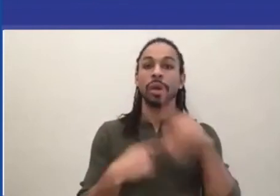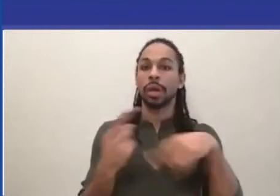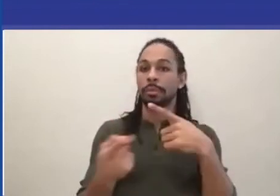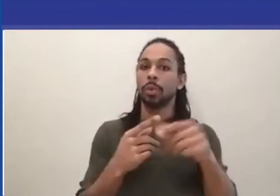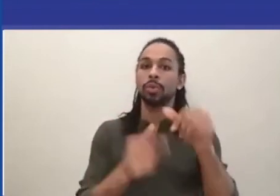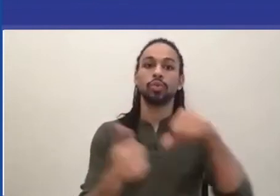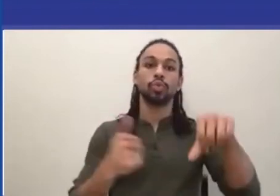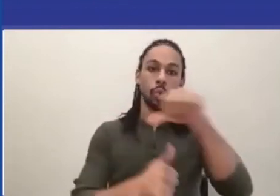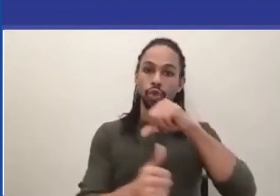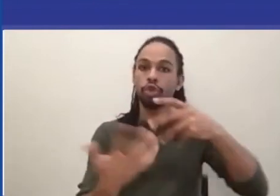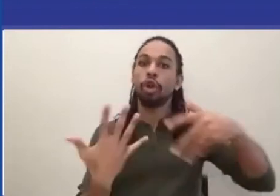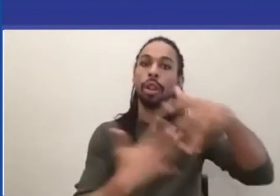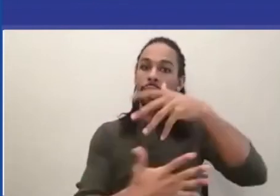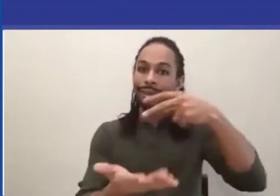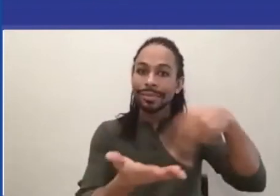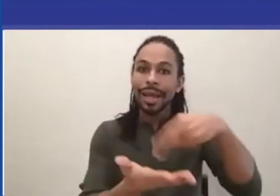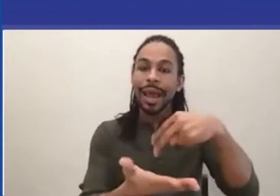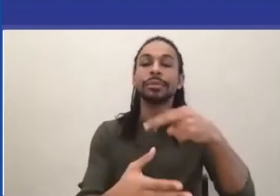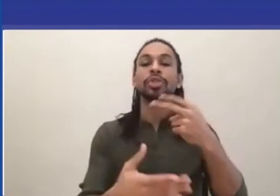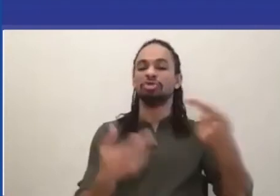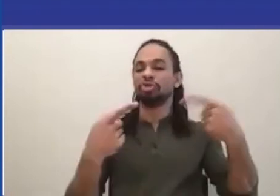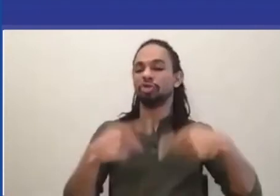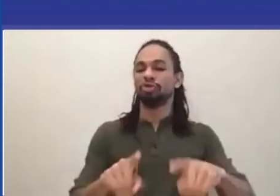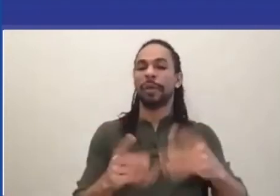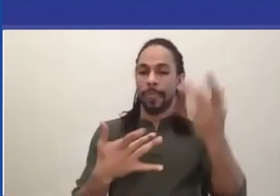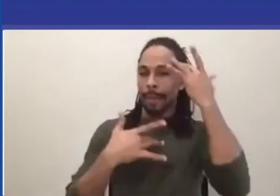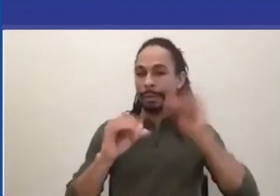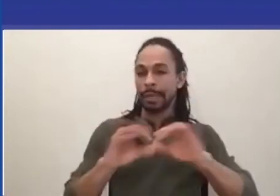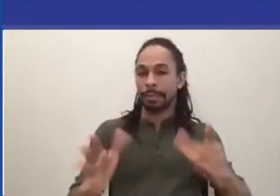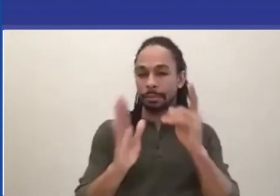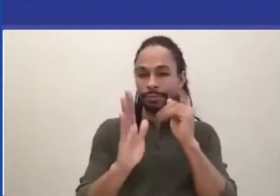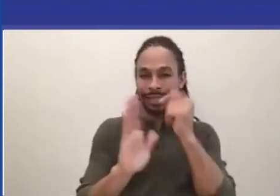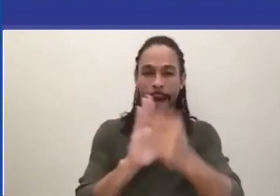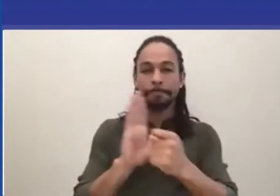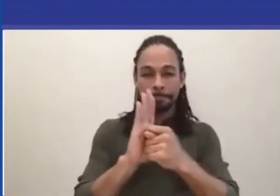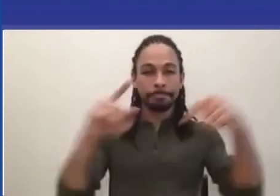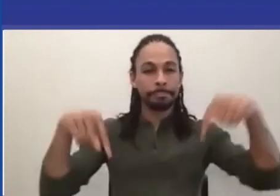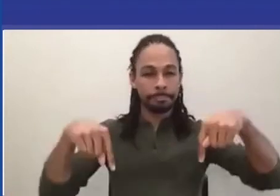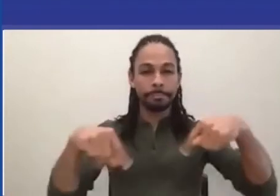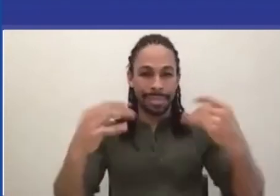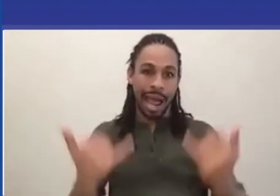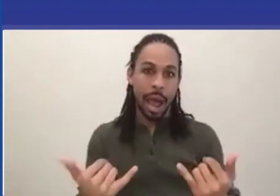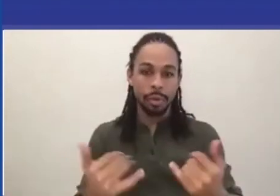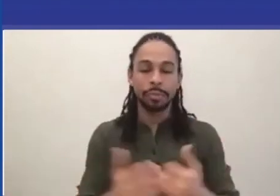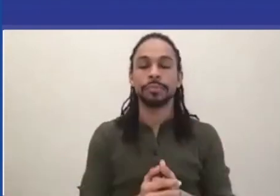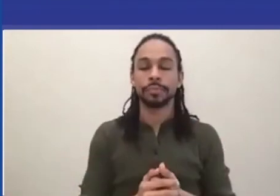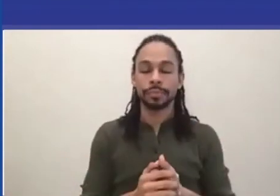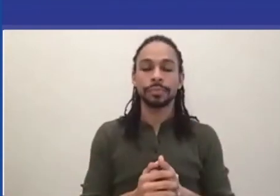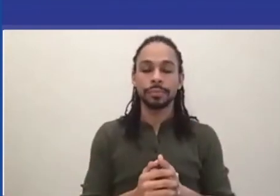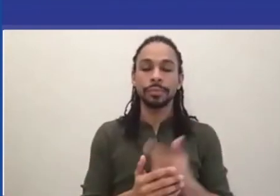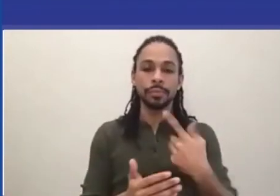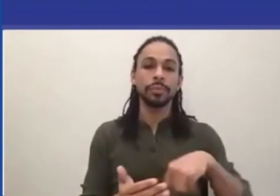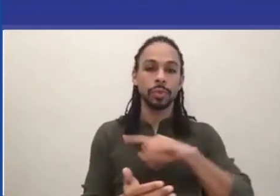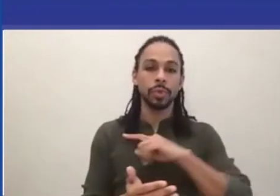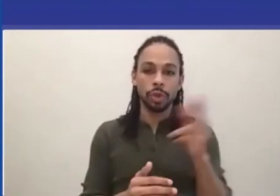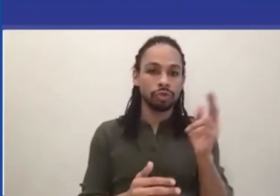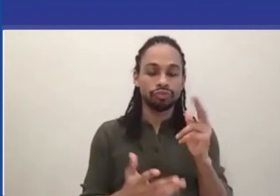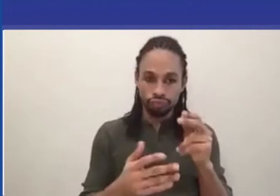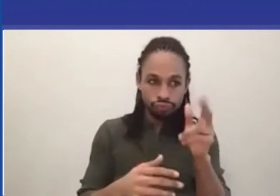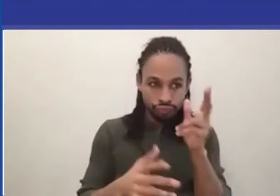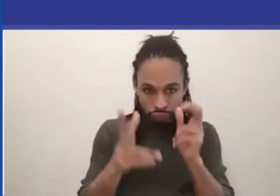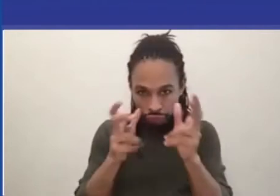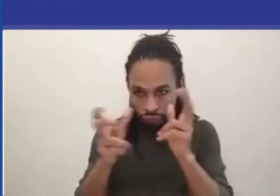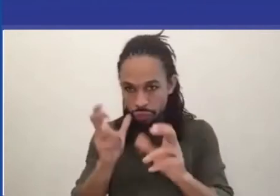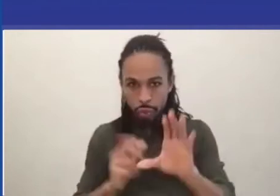the pandemic moment, right? Social dance in this moment, and we heard from each of you a lot